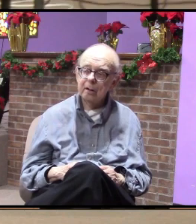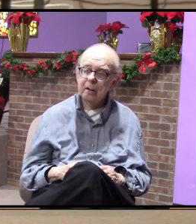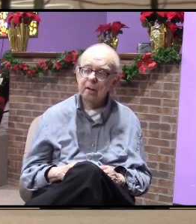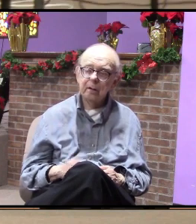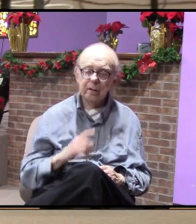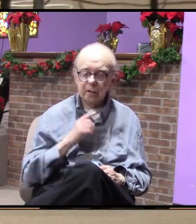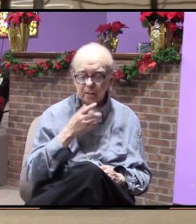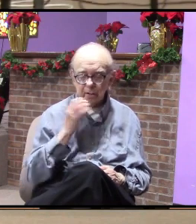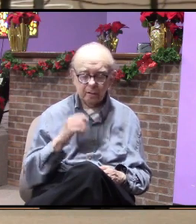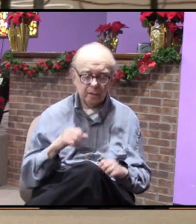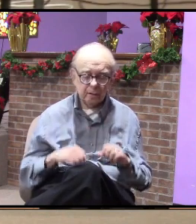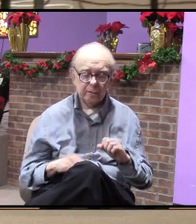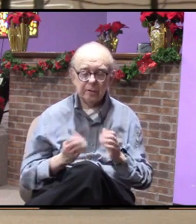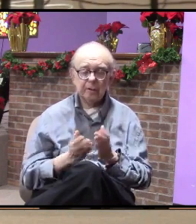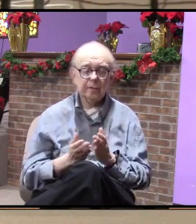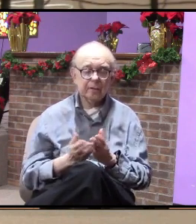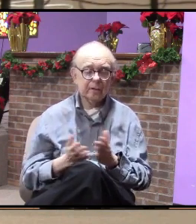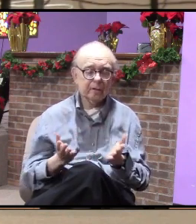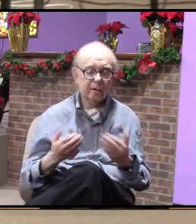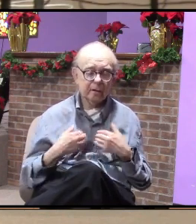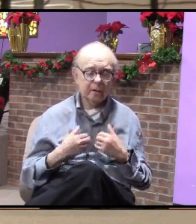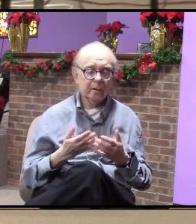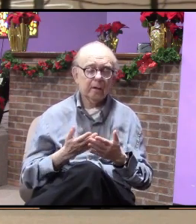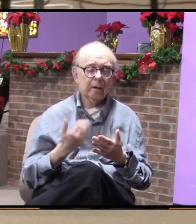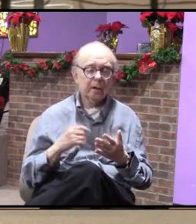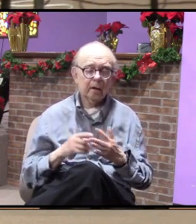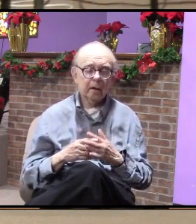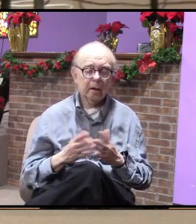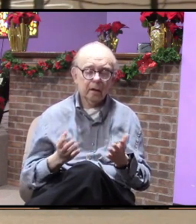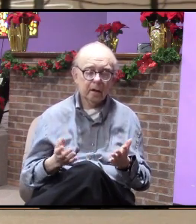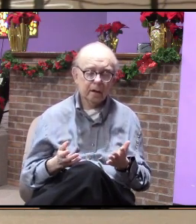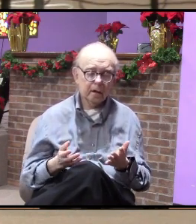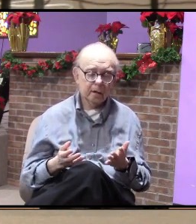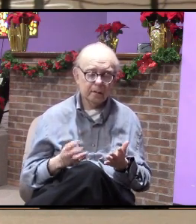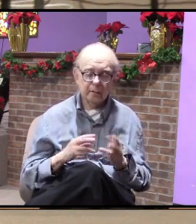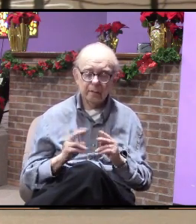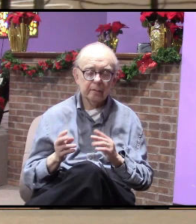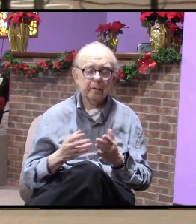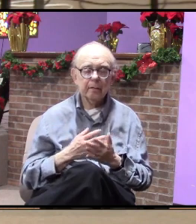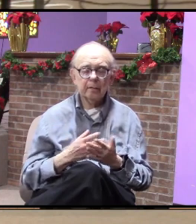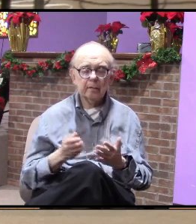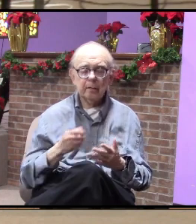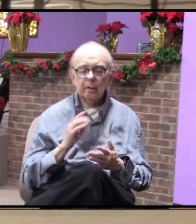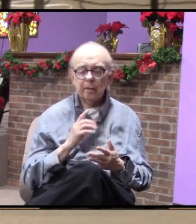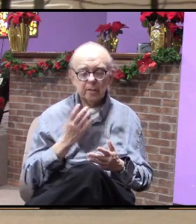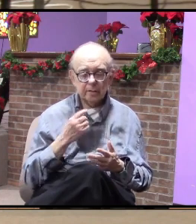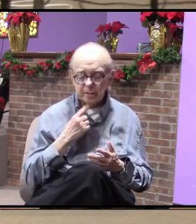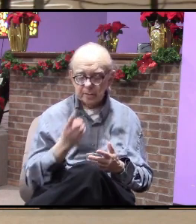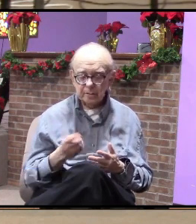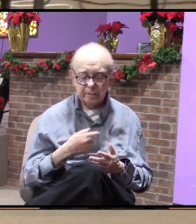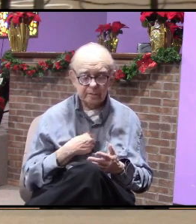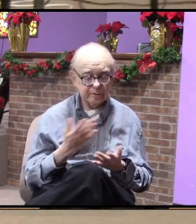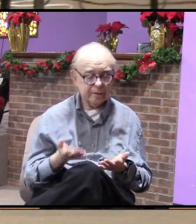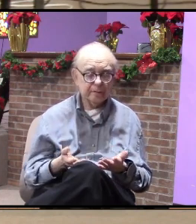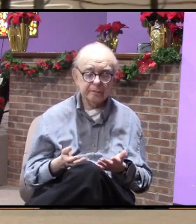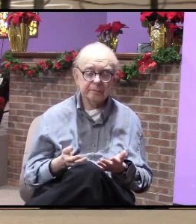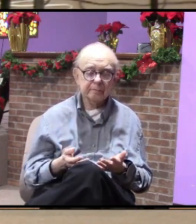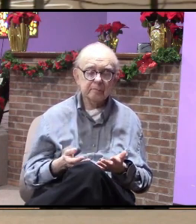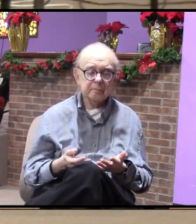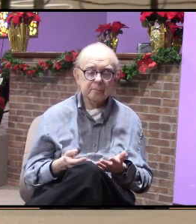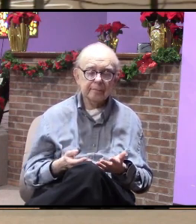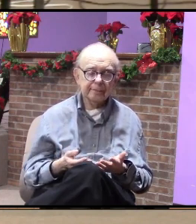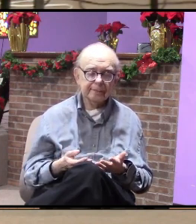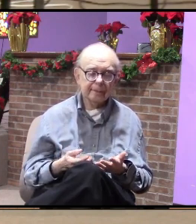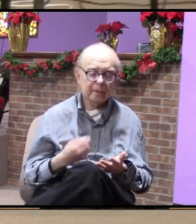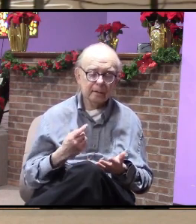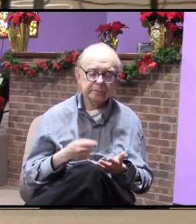It's the best science book there is. Even before they started looking at all this stuff, God already told me it was there.